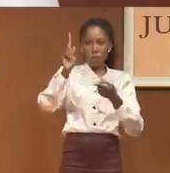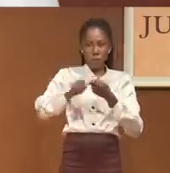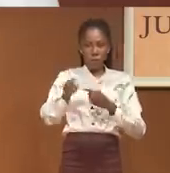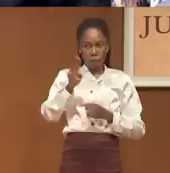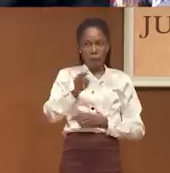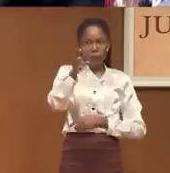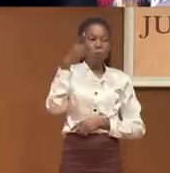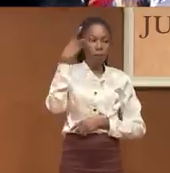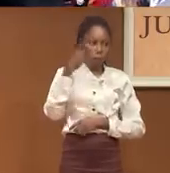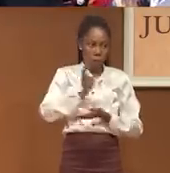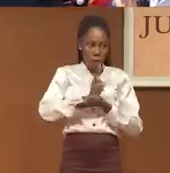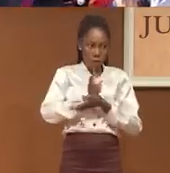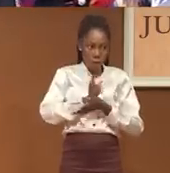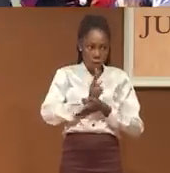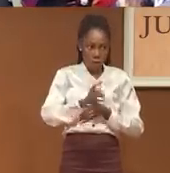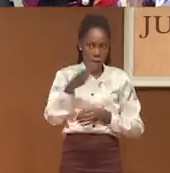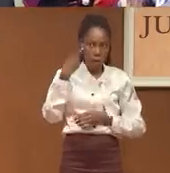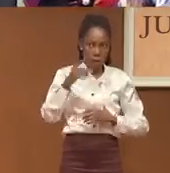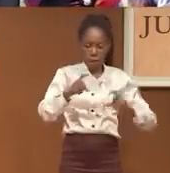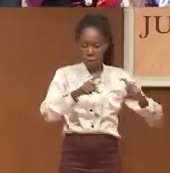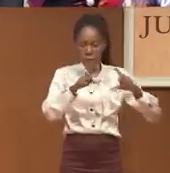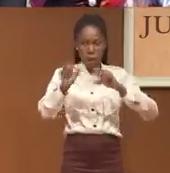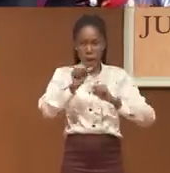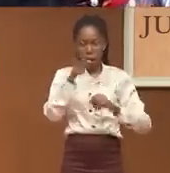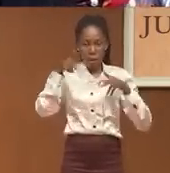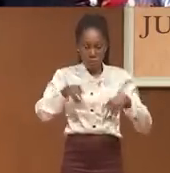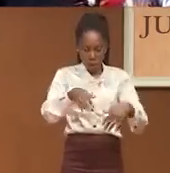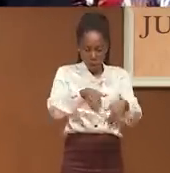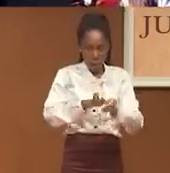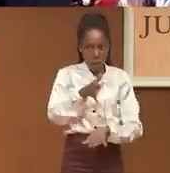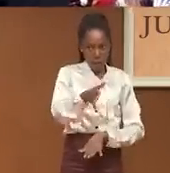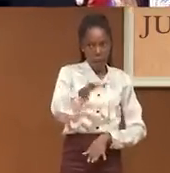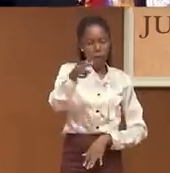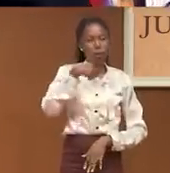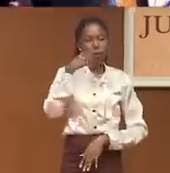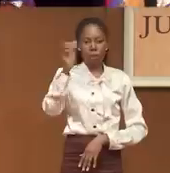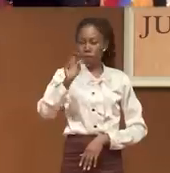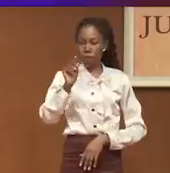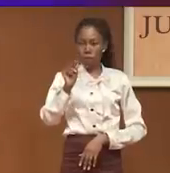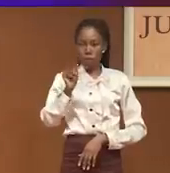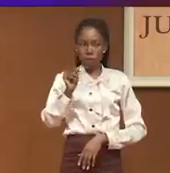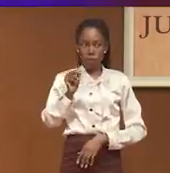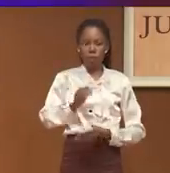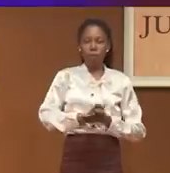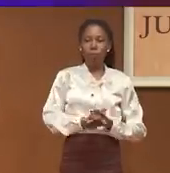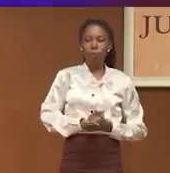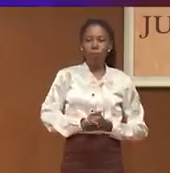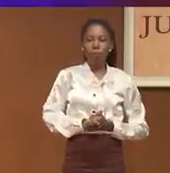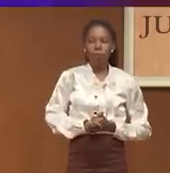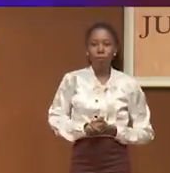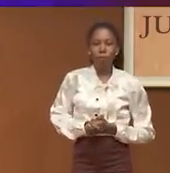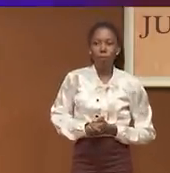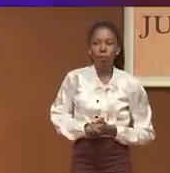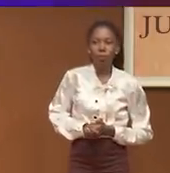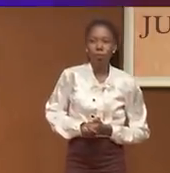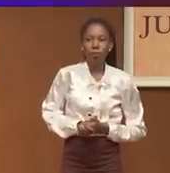then. Was there anyone buried there at that time? No. Okay, you can go and have your seat. So when they saw the video, sit down.